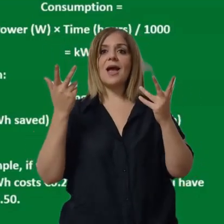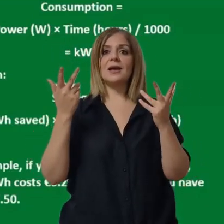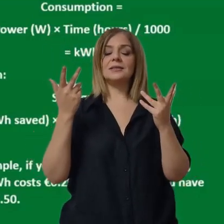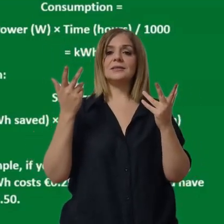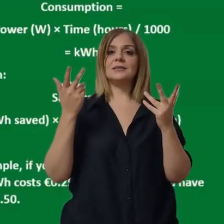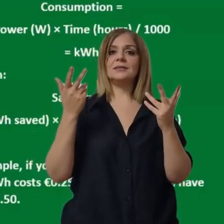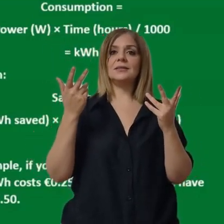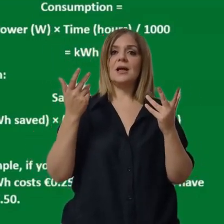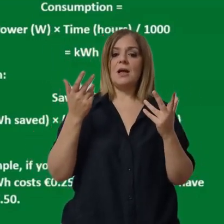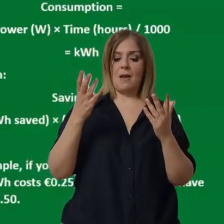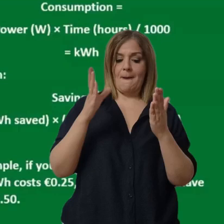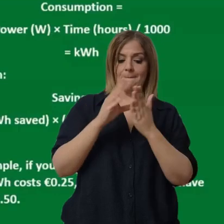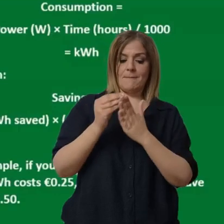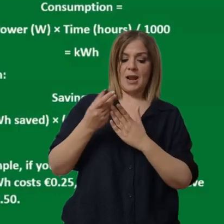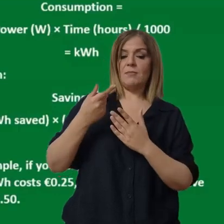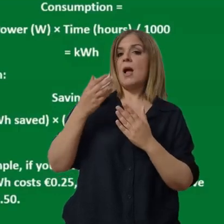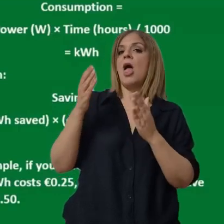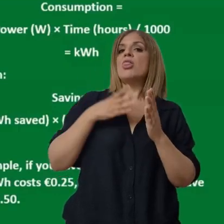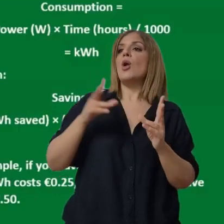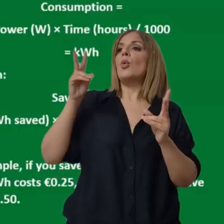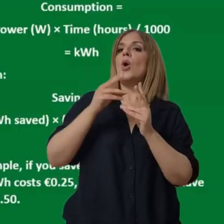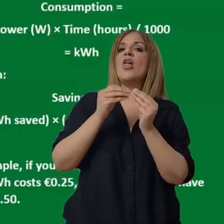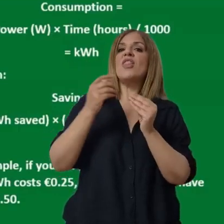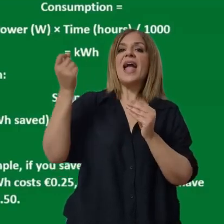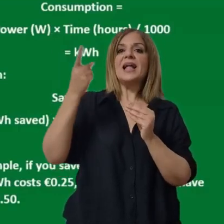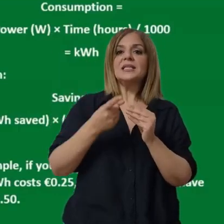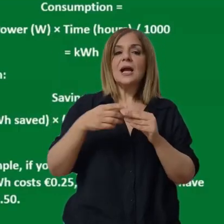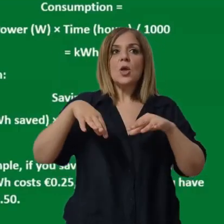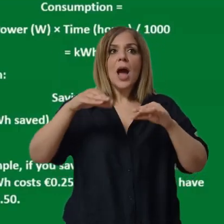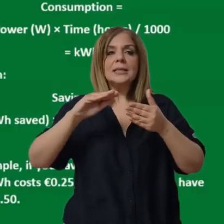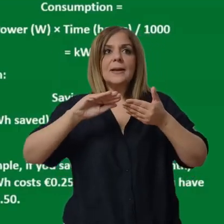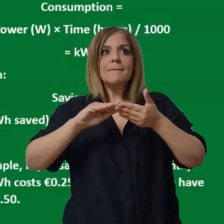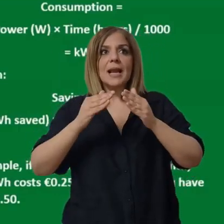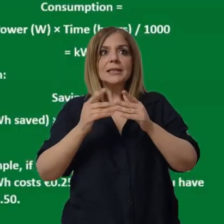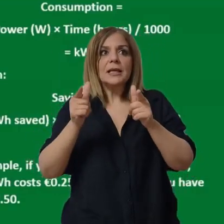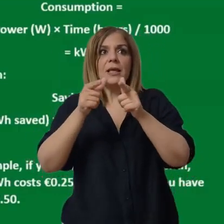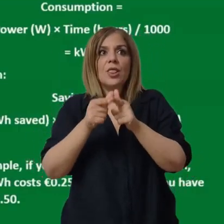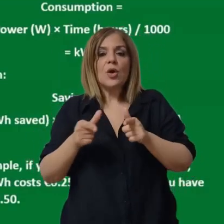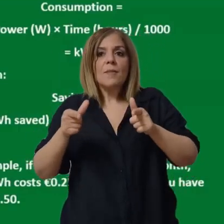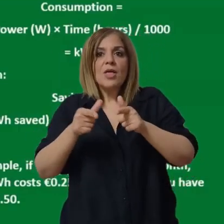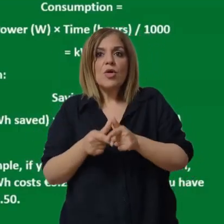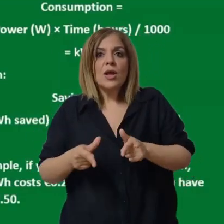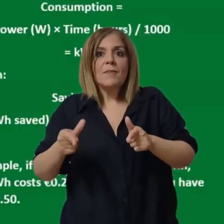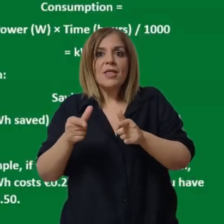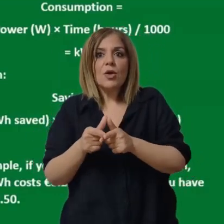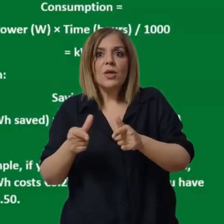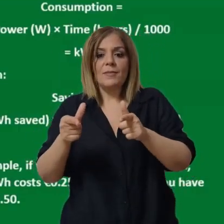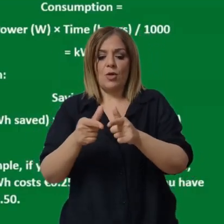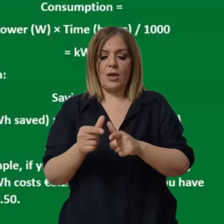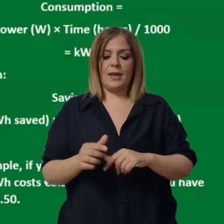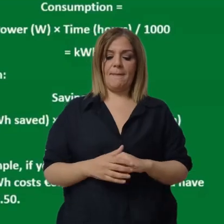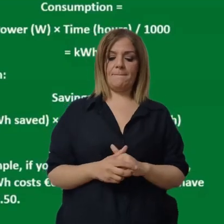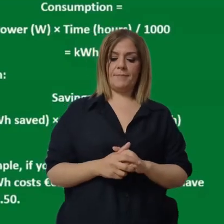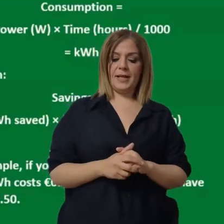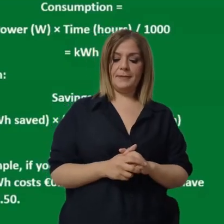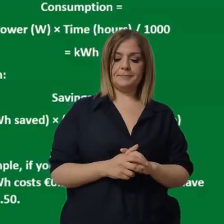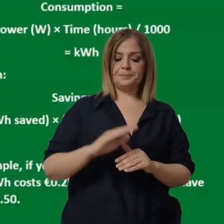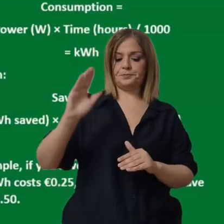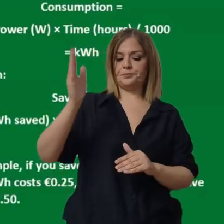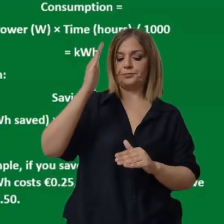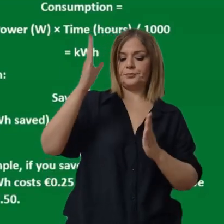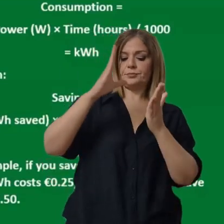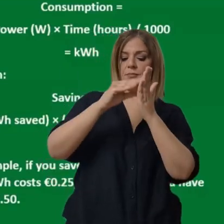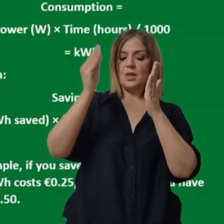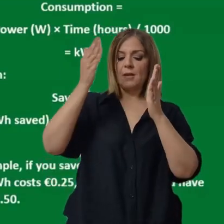amount of the 10%, we can put into practice practical actions. So for example,